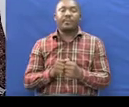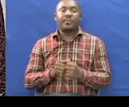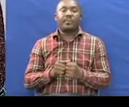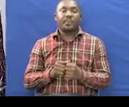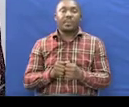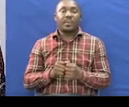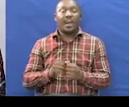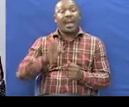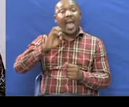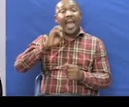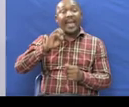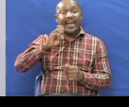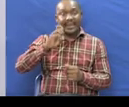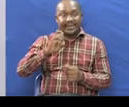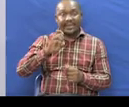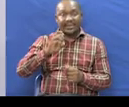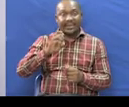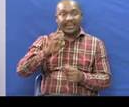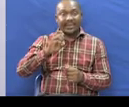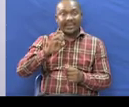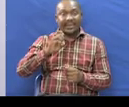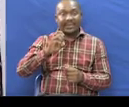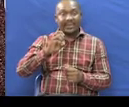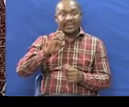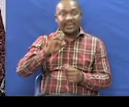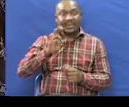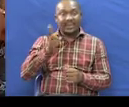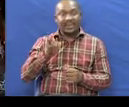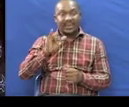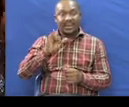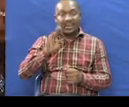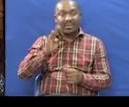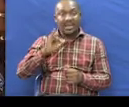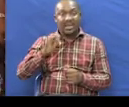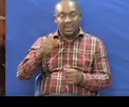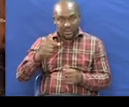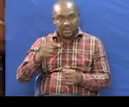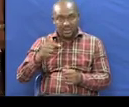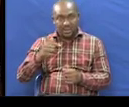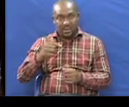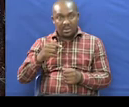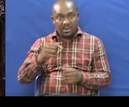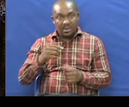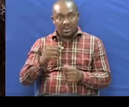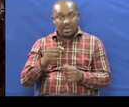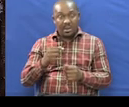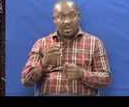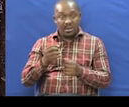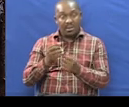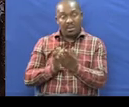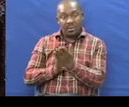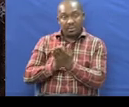exists in only one oxidation state, which is 2. Therefore, we